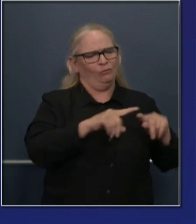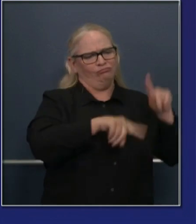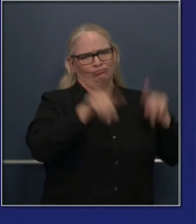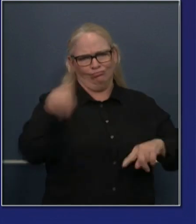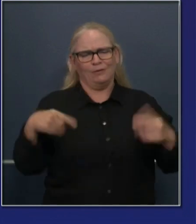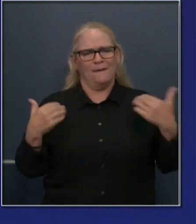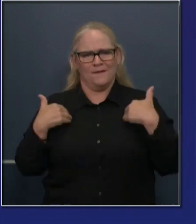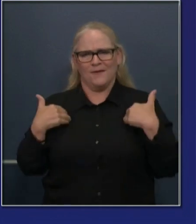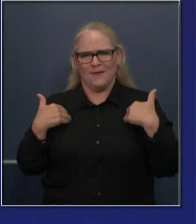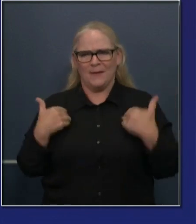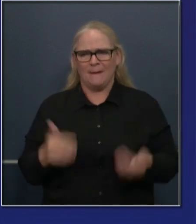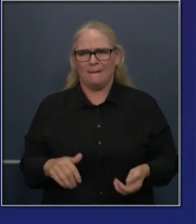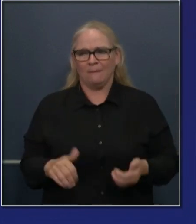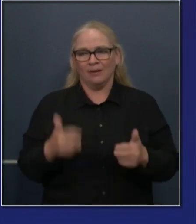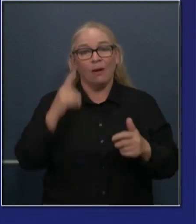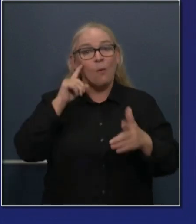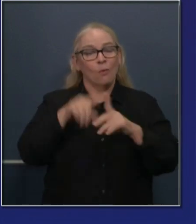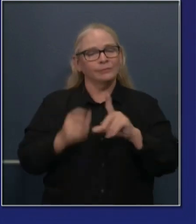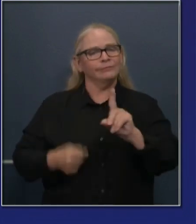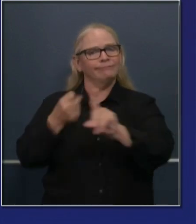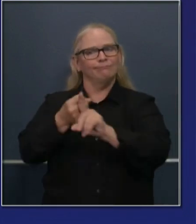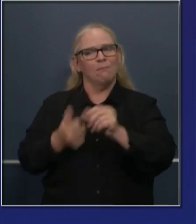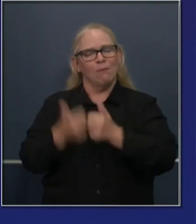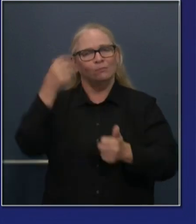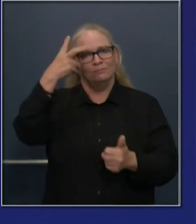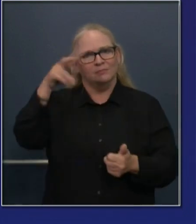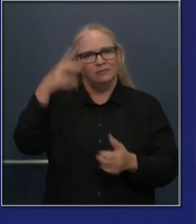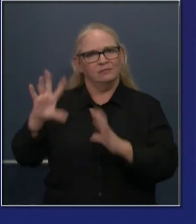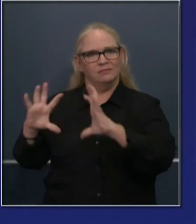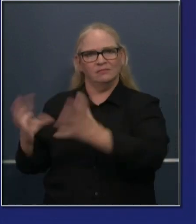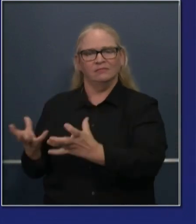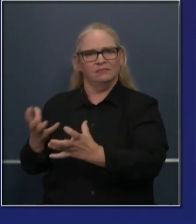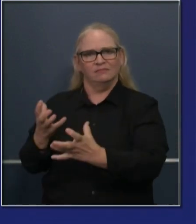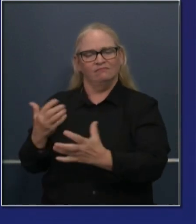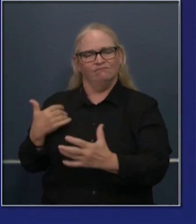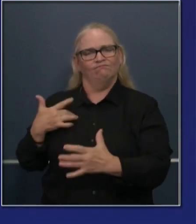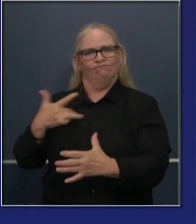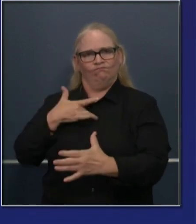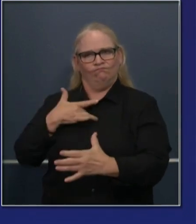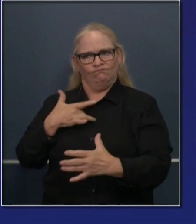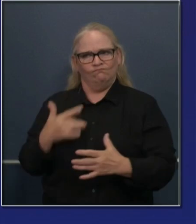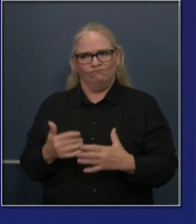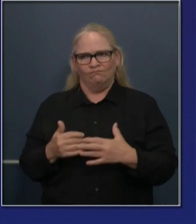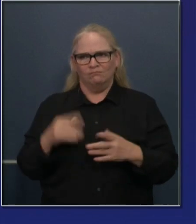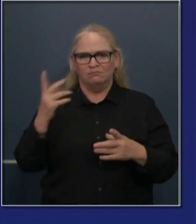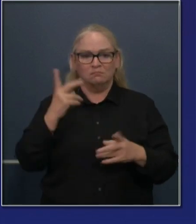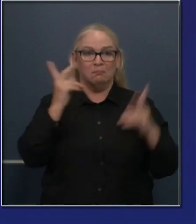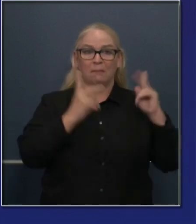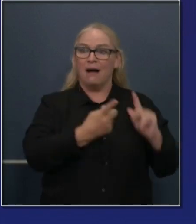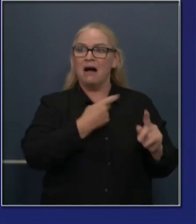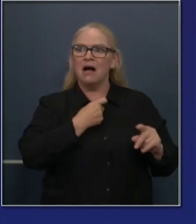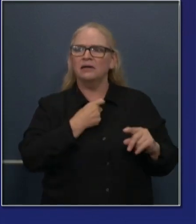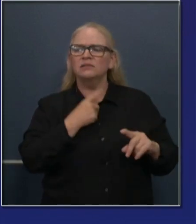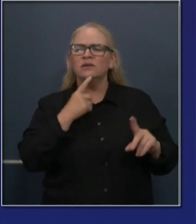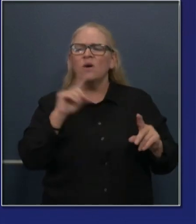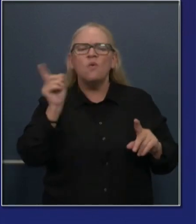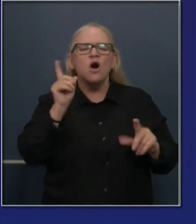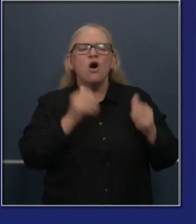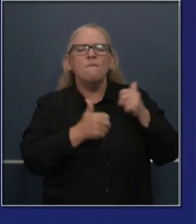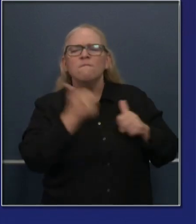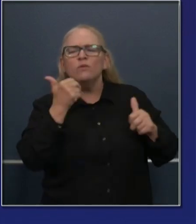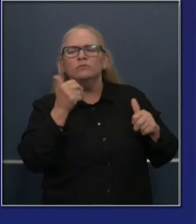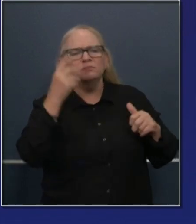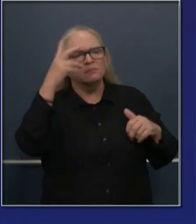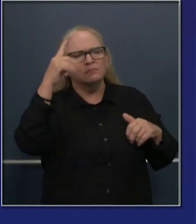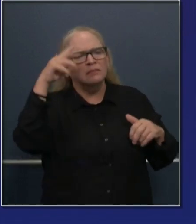is disproportionate. And so when people ask, as they often do, where are we seeing the spread? This is where we're seeing the spread.